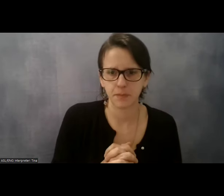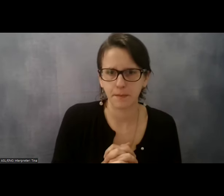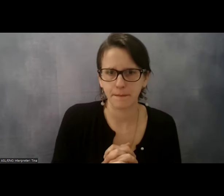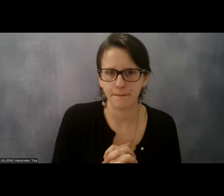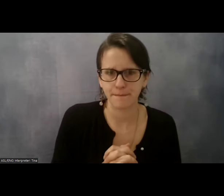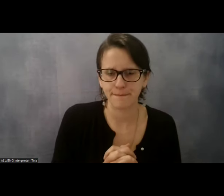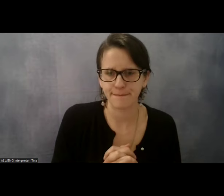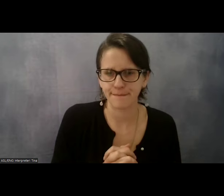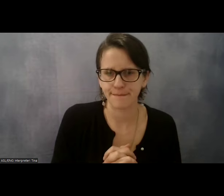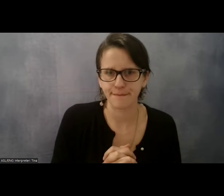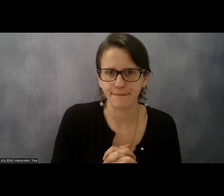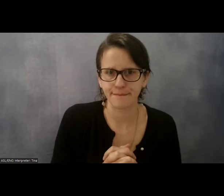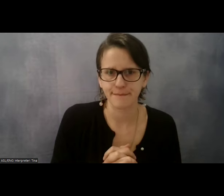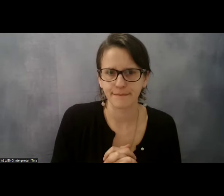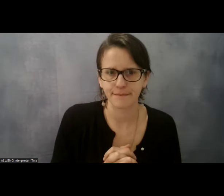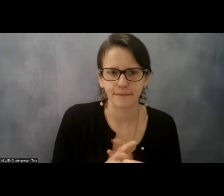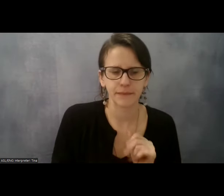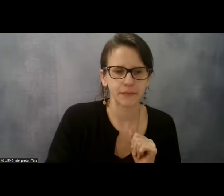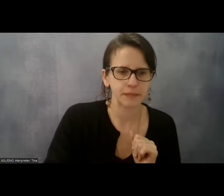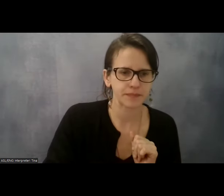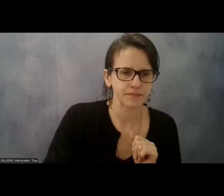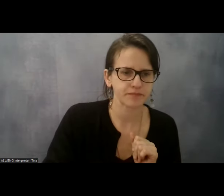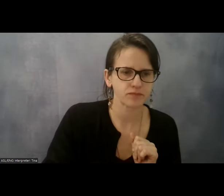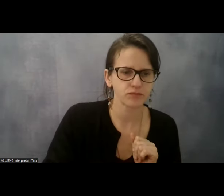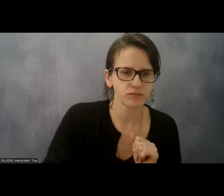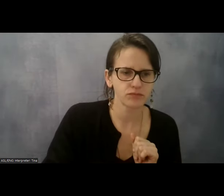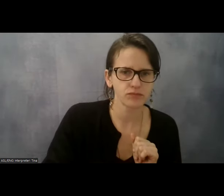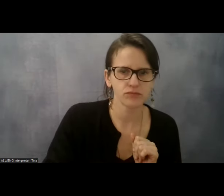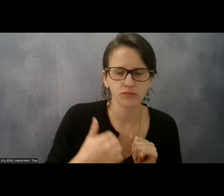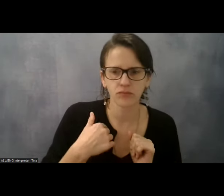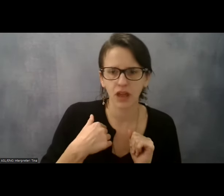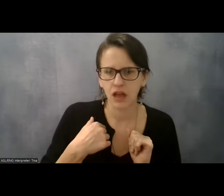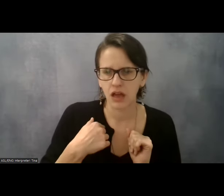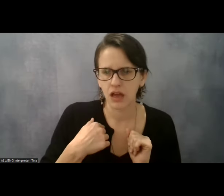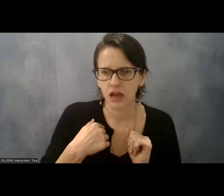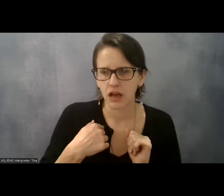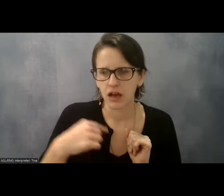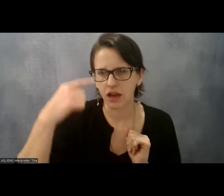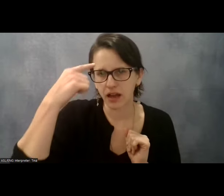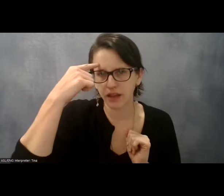need that. Tina, do you have a suggestion here? I did pin you.